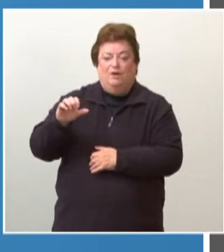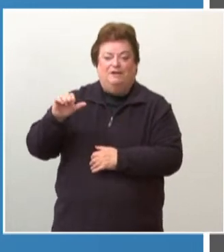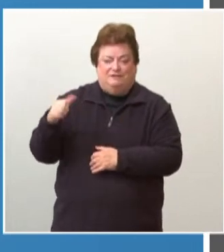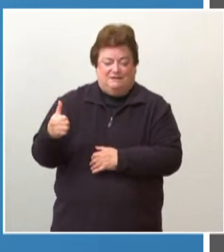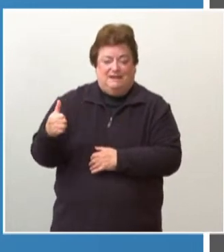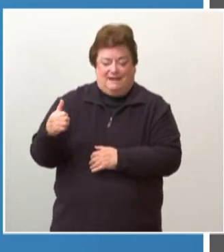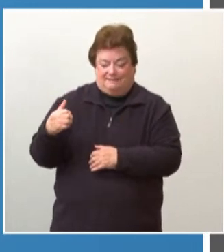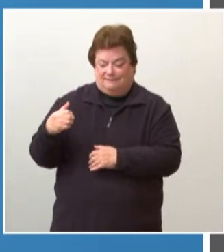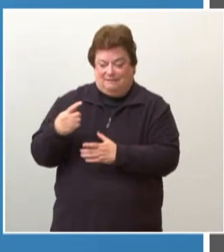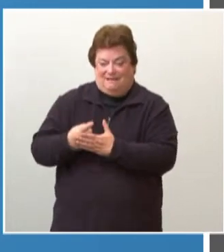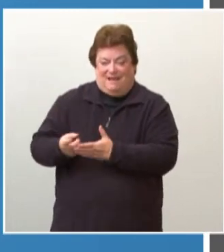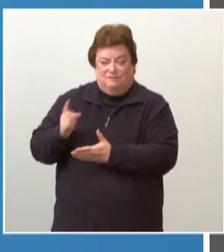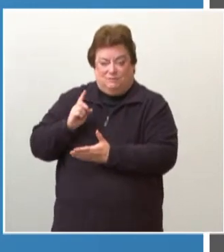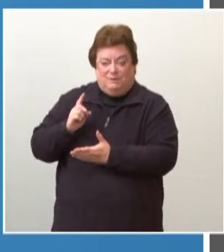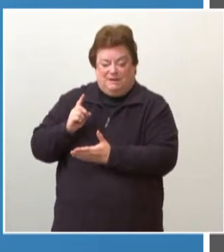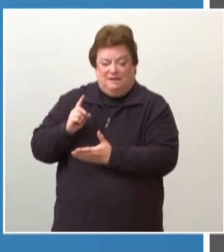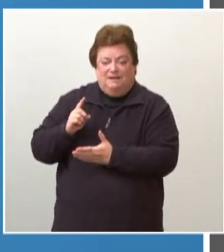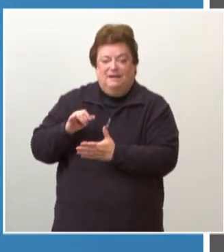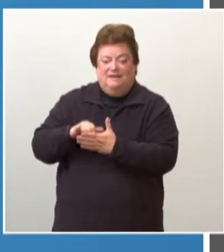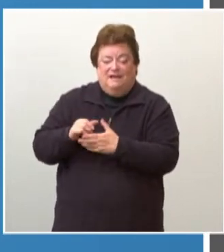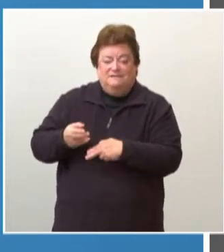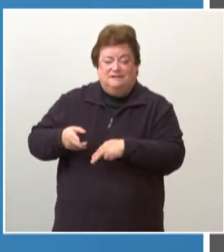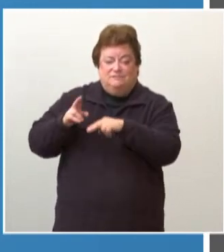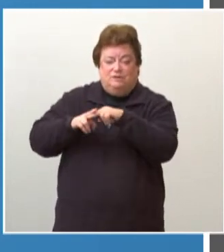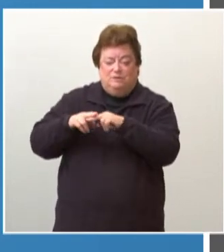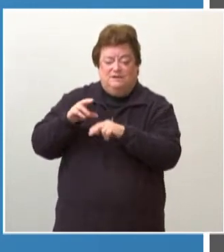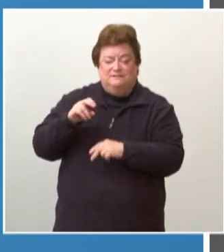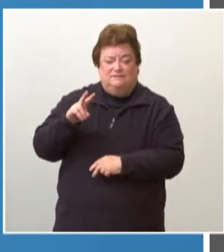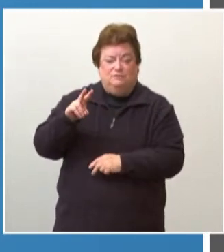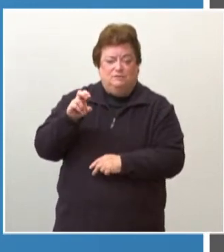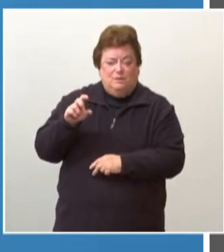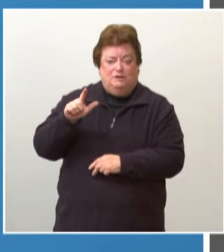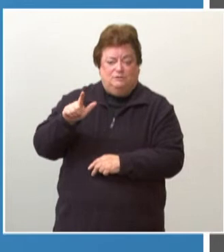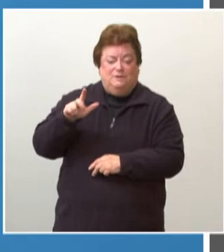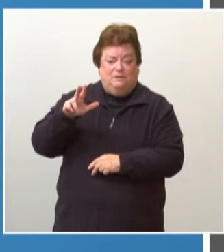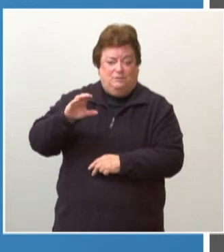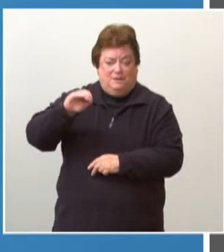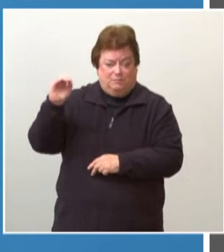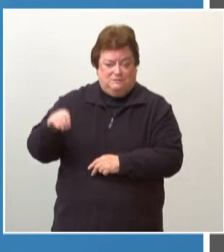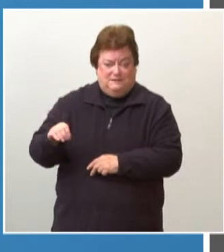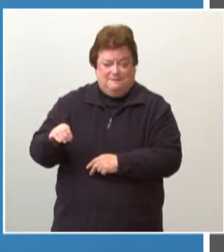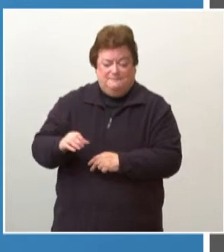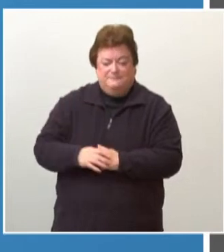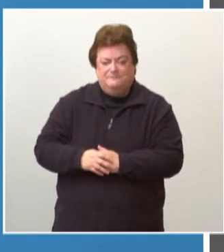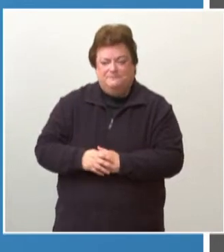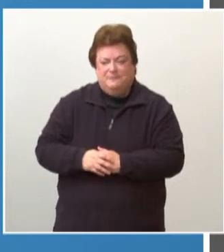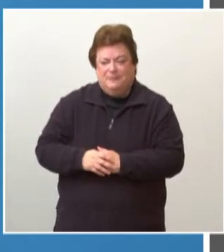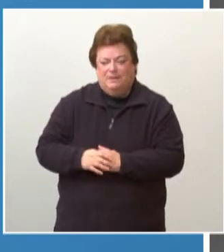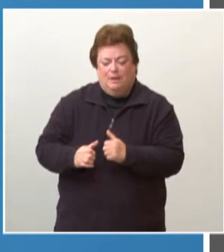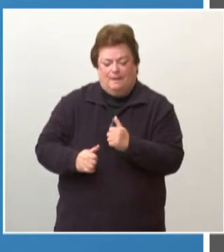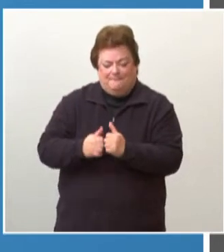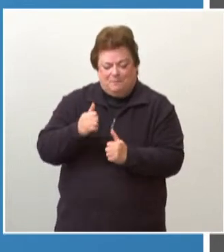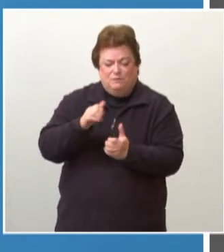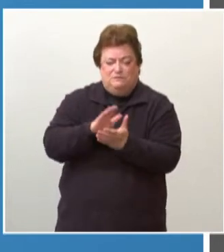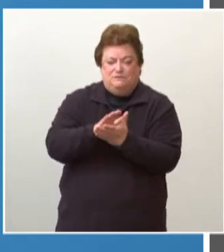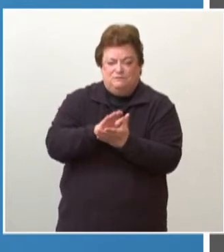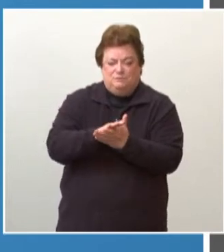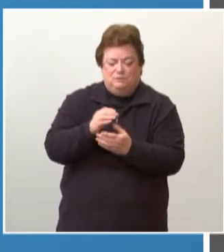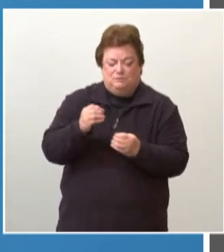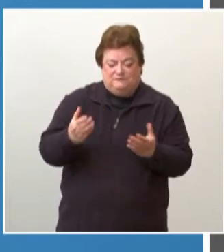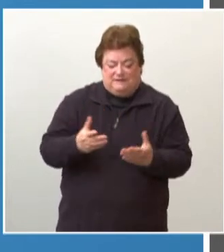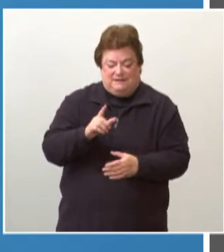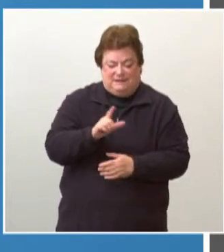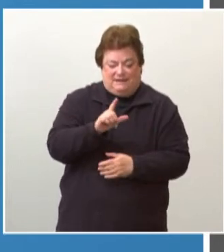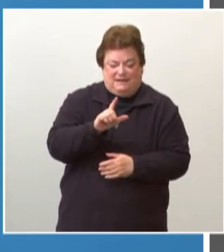at the end of last week. That's an increase of 223%. Most schools in Lincoln and